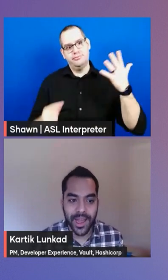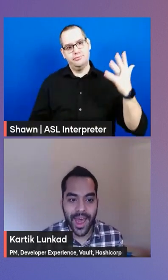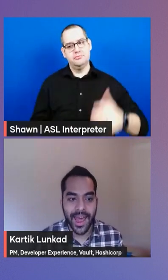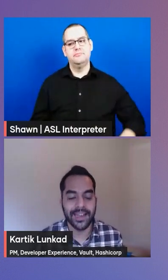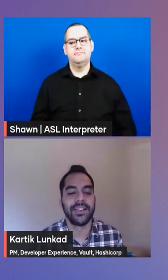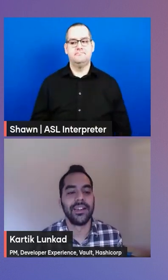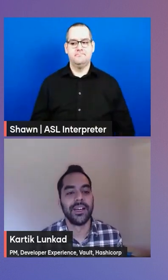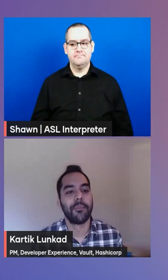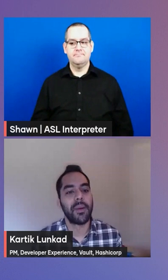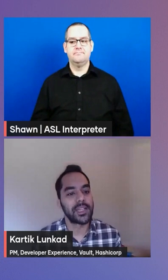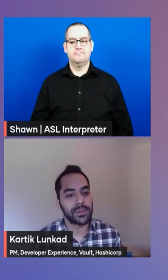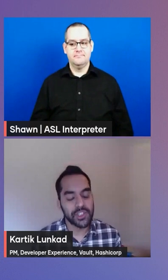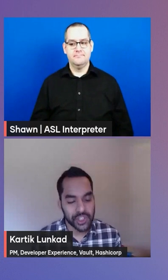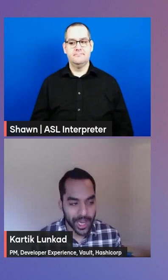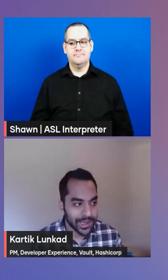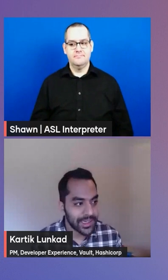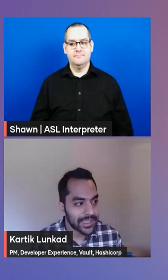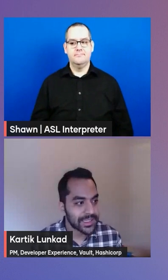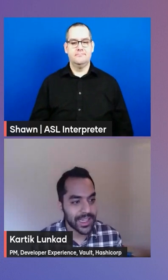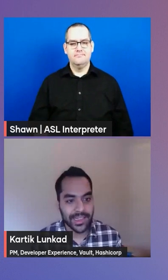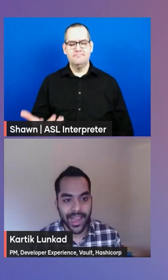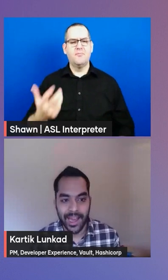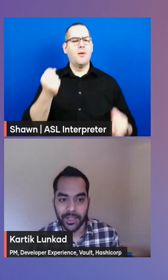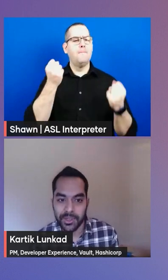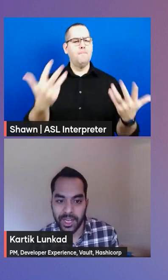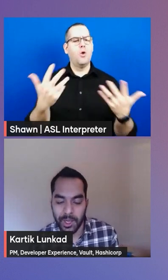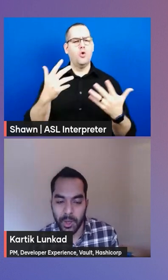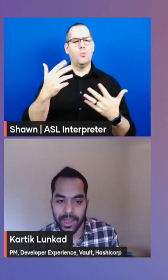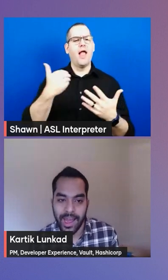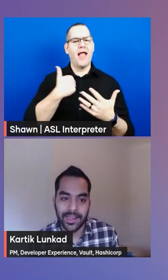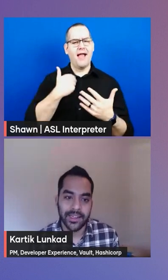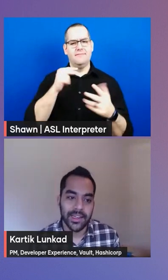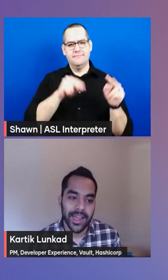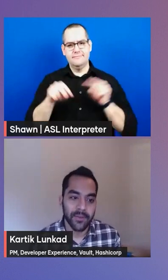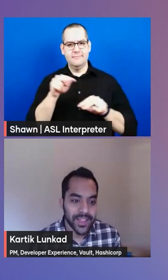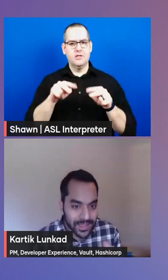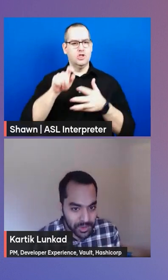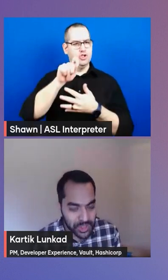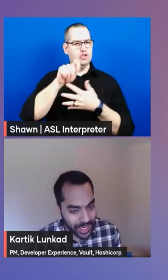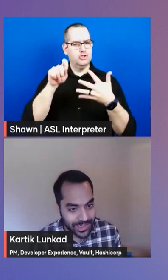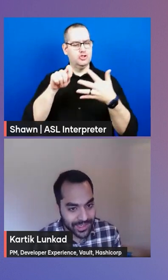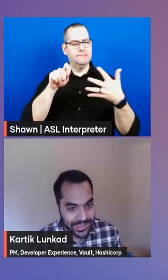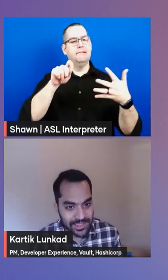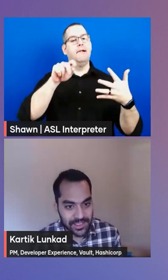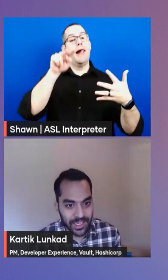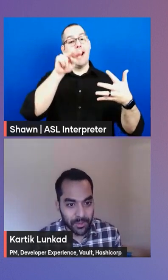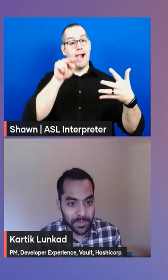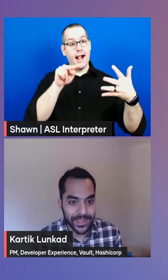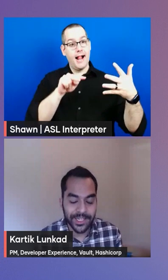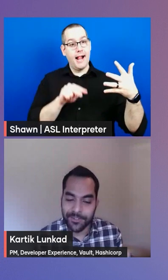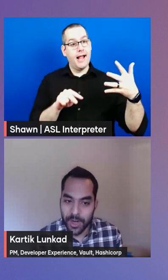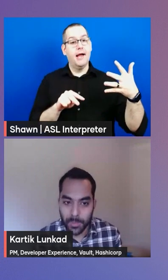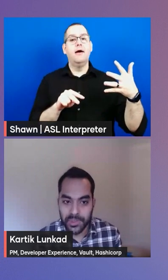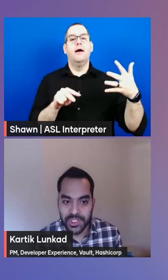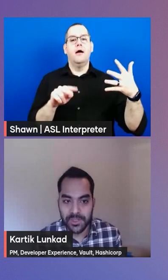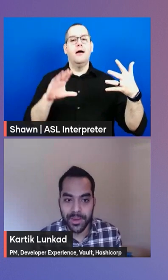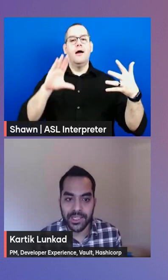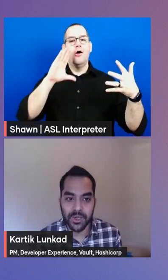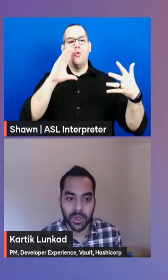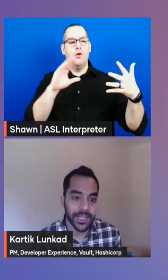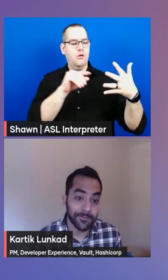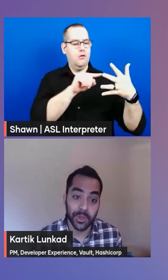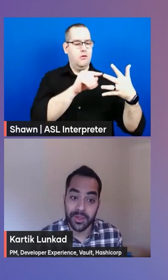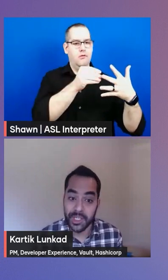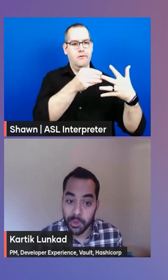they also had multiple checklists that they had to take a look at. And within those checklists, it would be different options